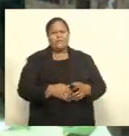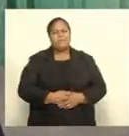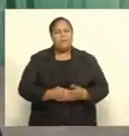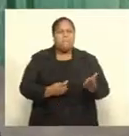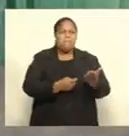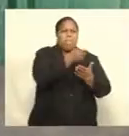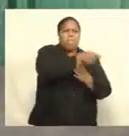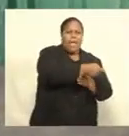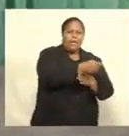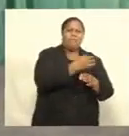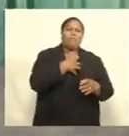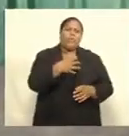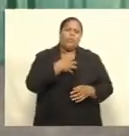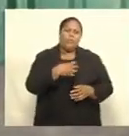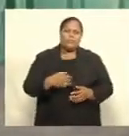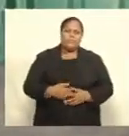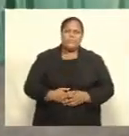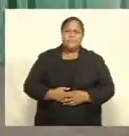zone.